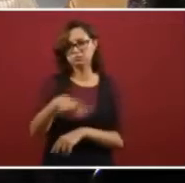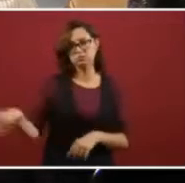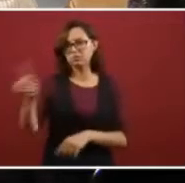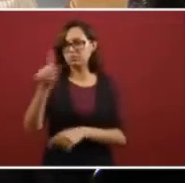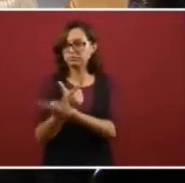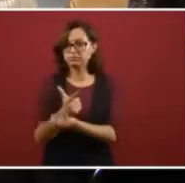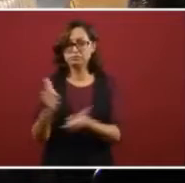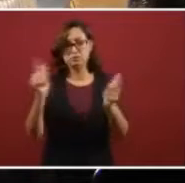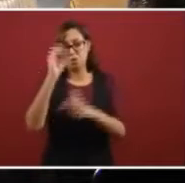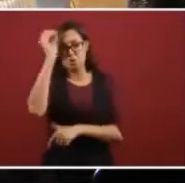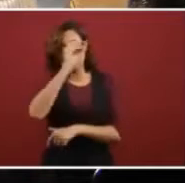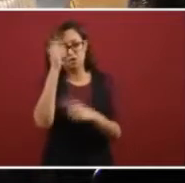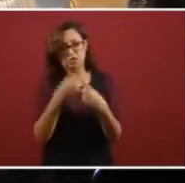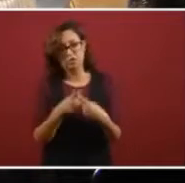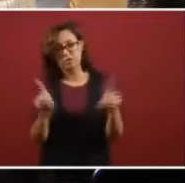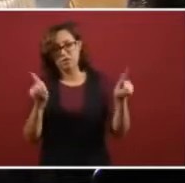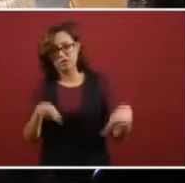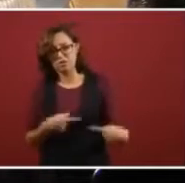and the right to dissent,